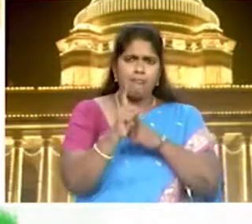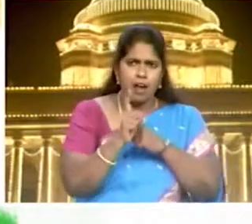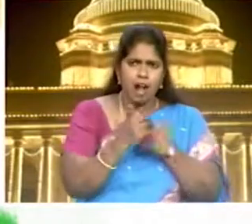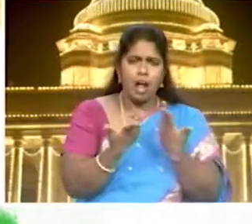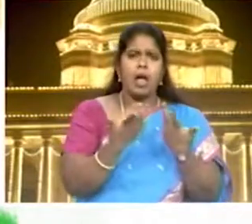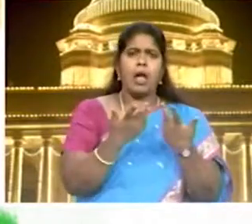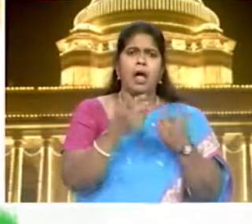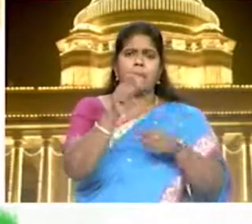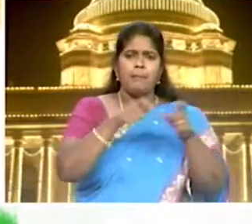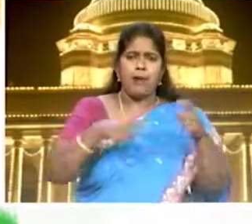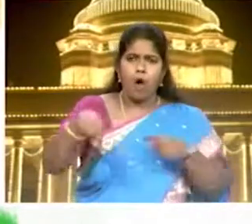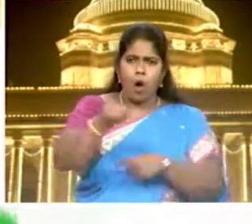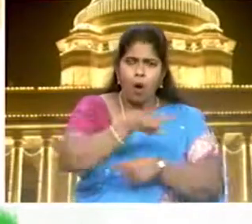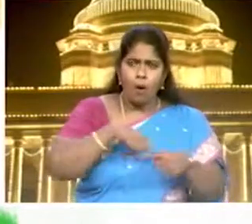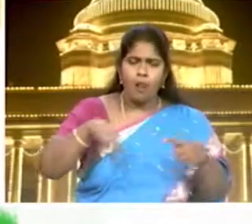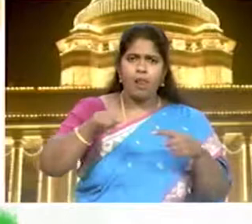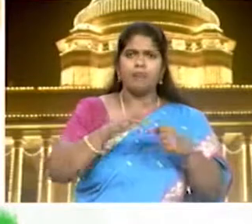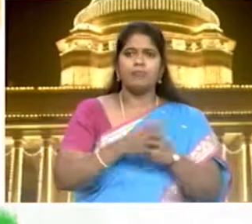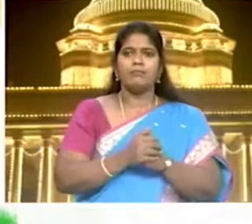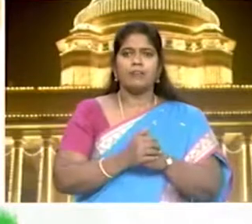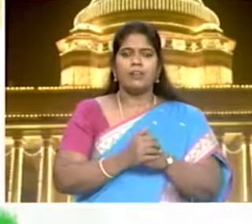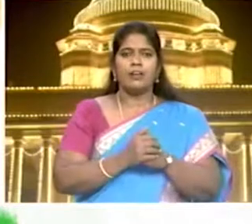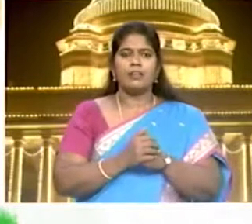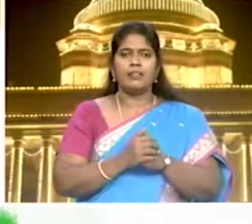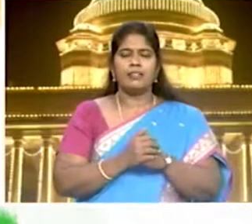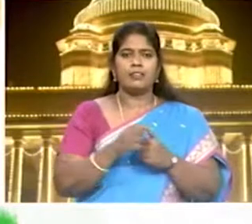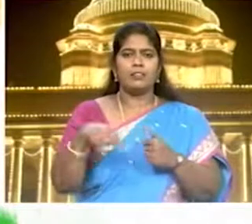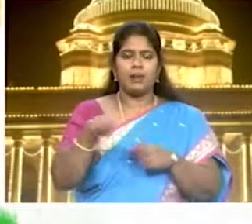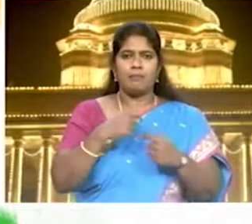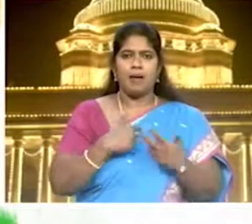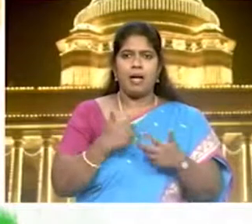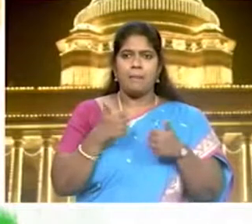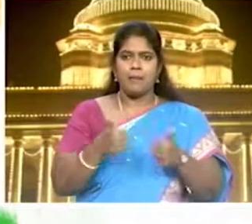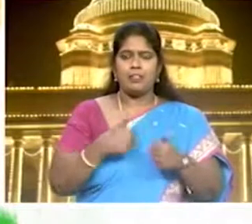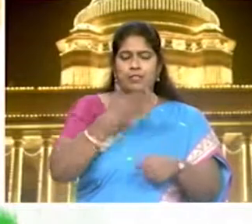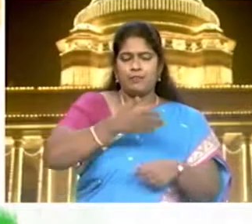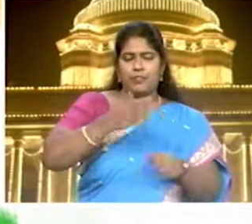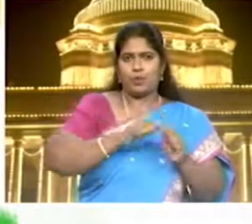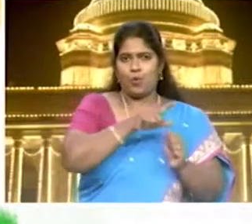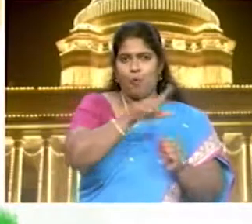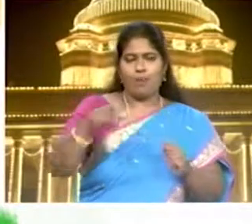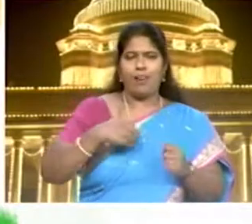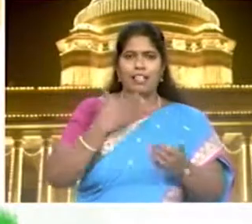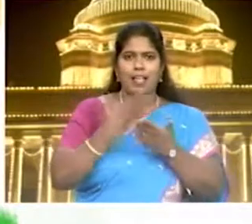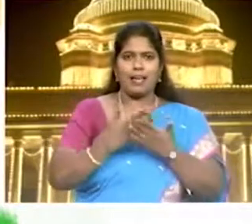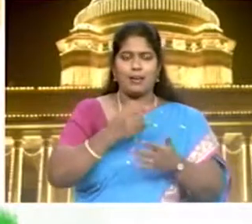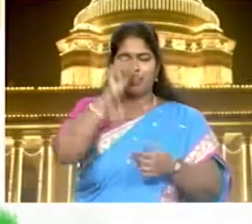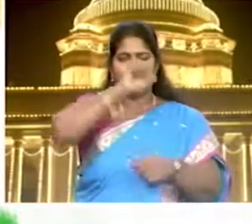motherland proud. My best wishes to all of you. Thank you. Jai Hind.